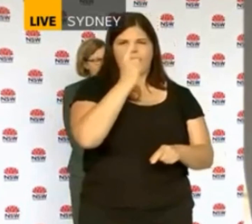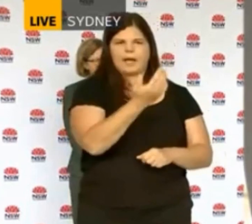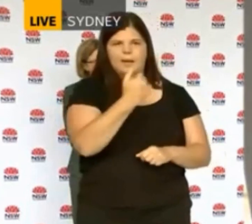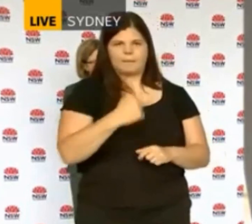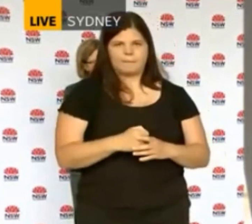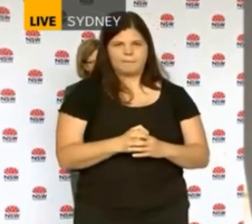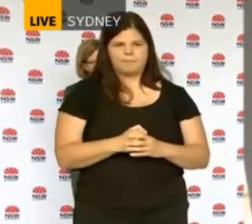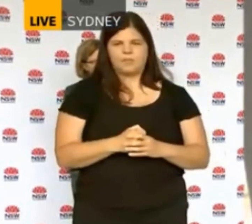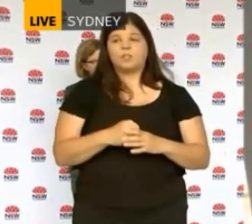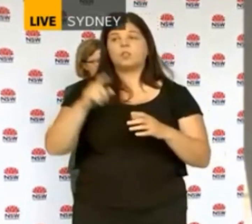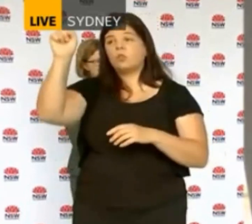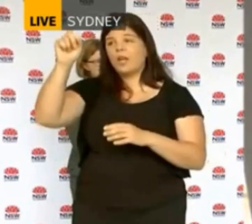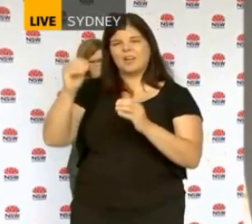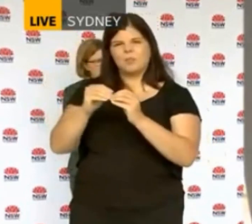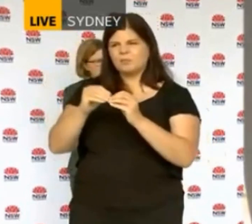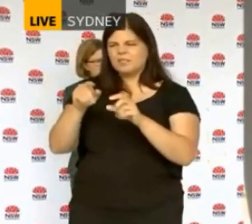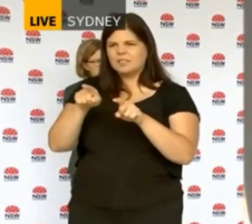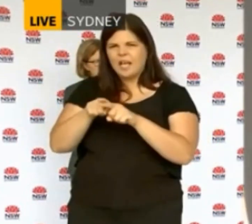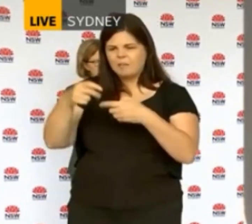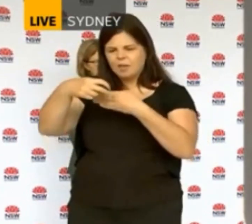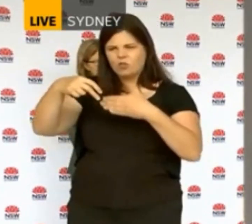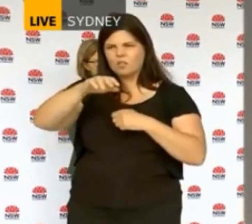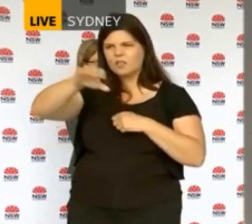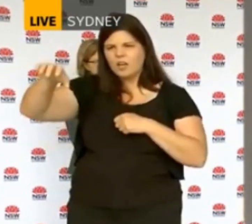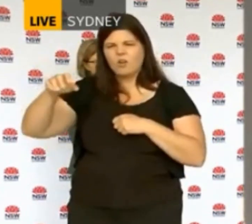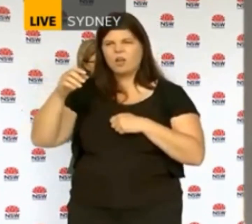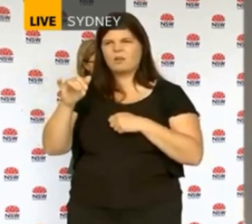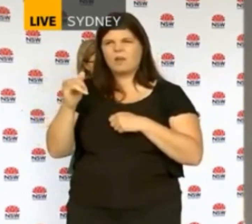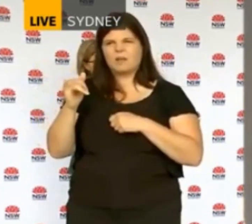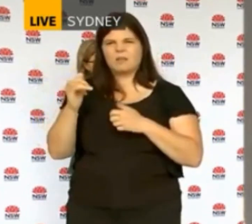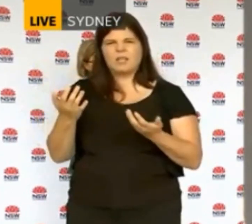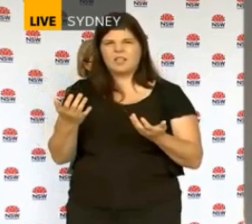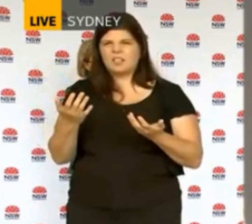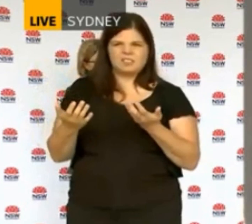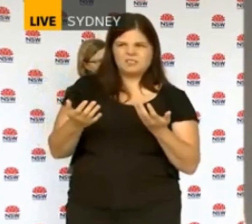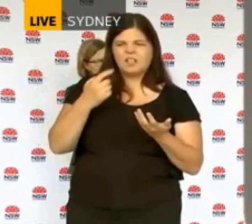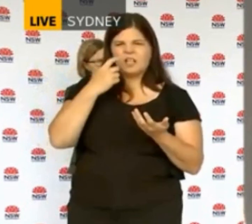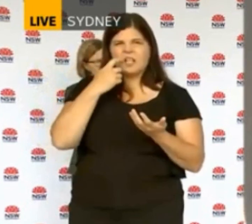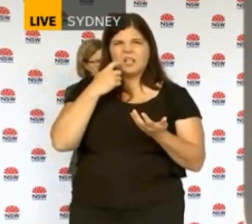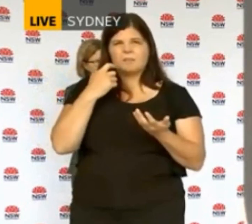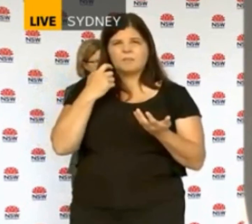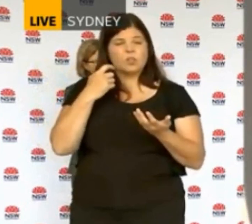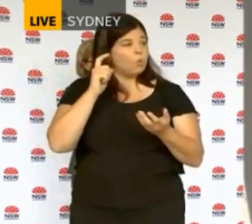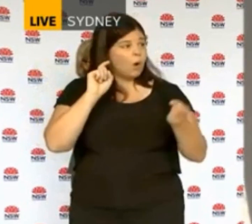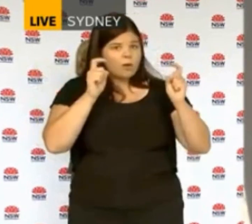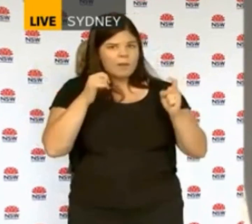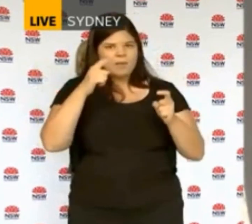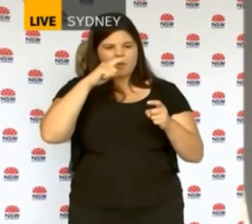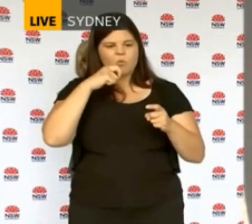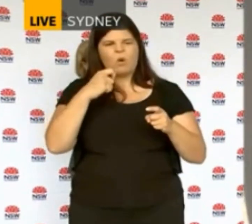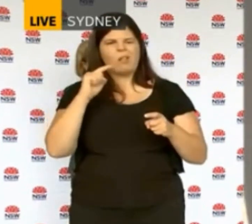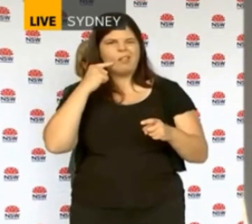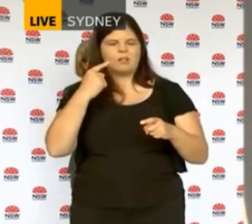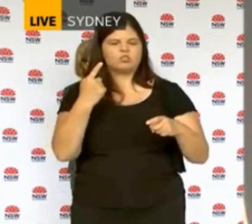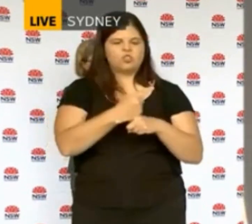allowed in, or they have to do their isolation. Are you concerned that people might not have their actual address on their licence? Plenty of people move